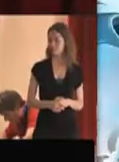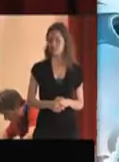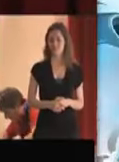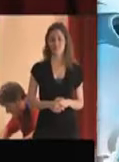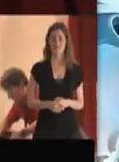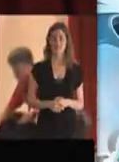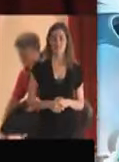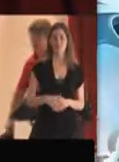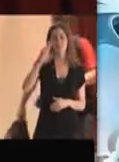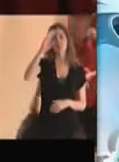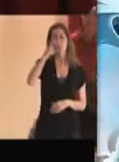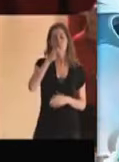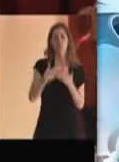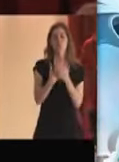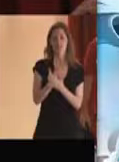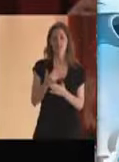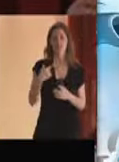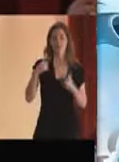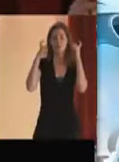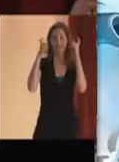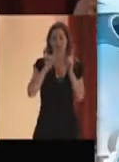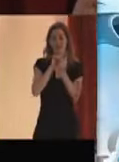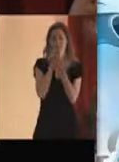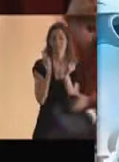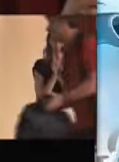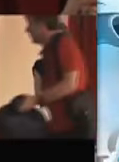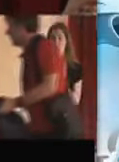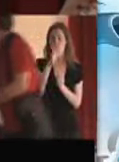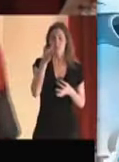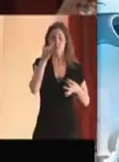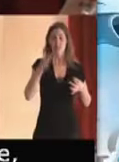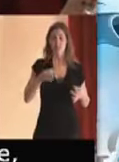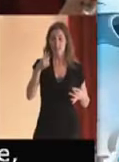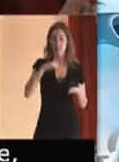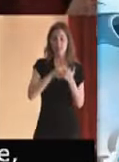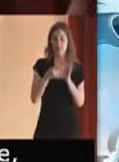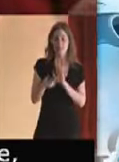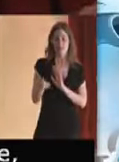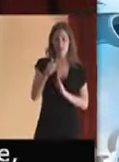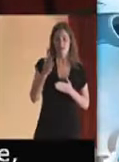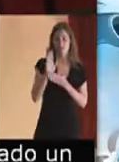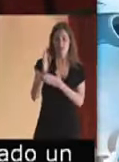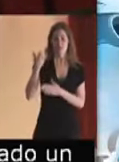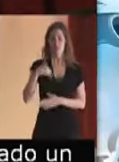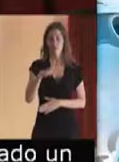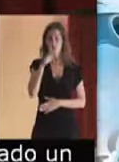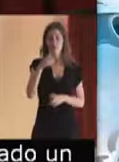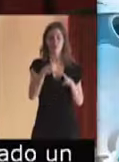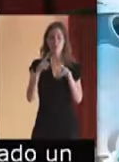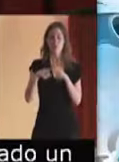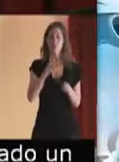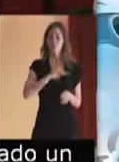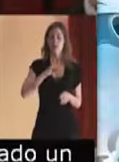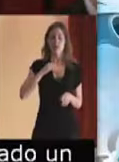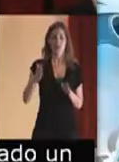Pues buenos días. Voy a intentar ser breve porque Hello, good morning. I'll try and be brief because in reality a very similar